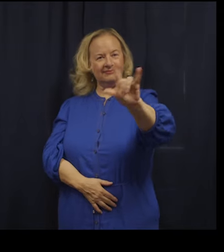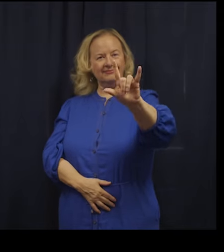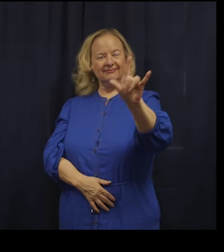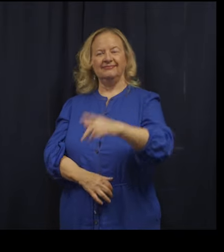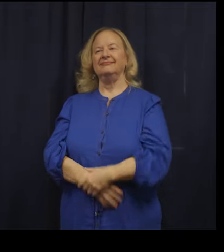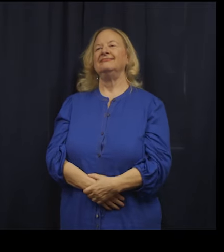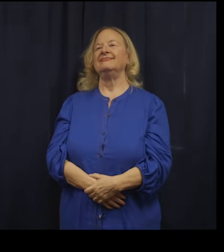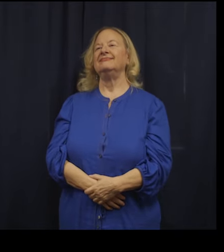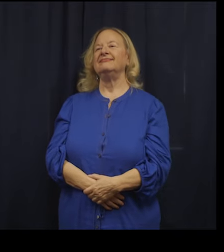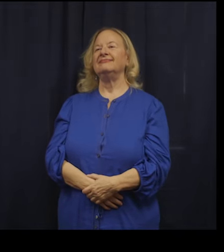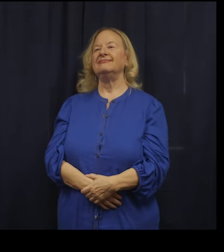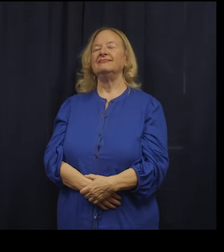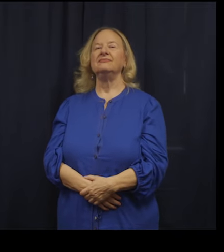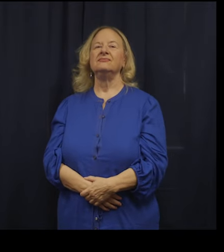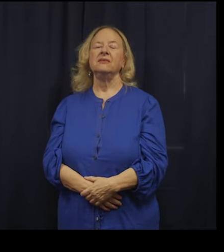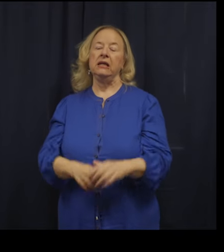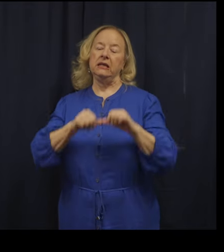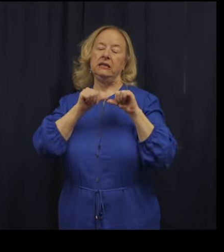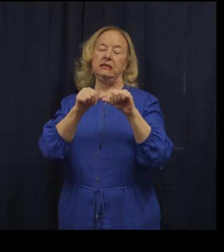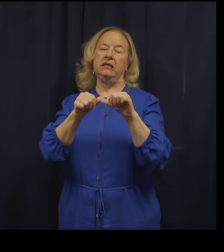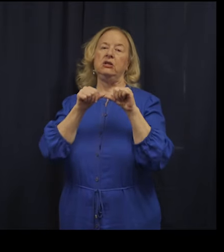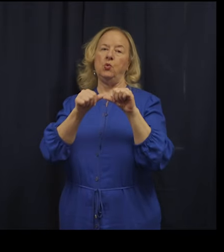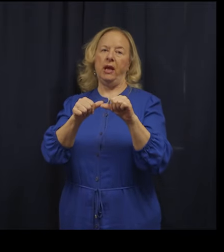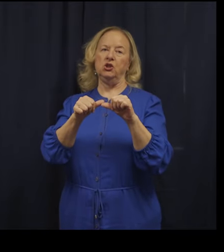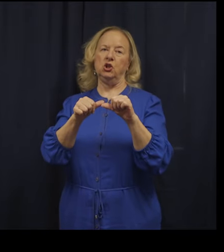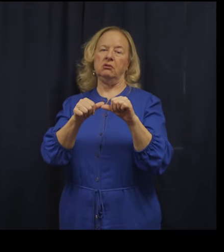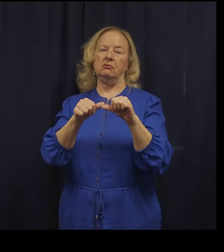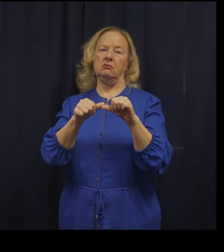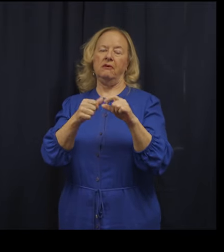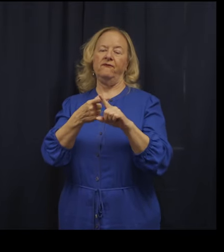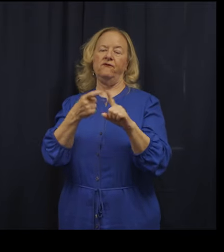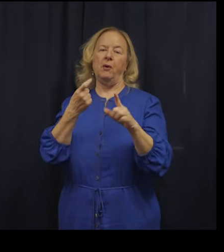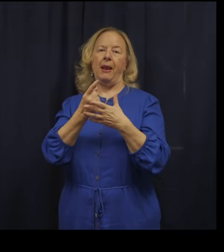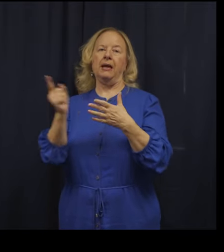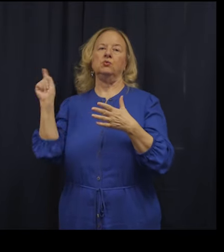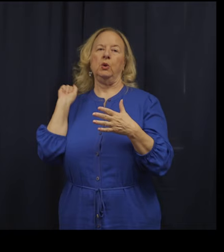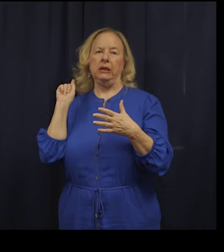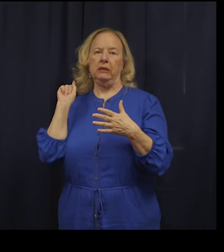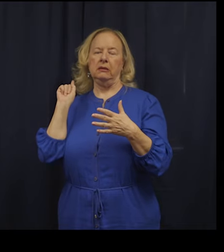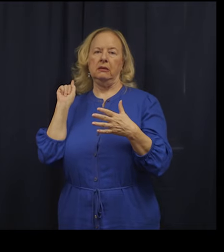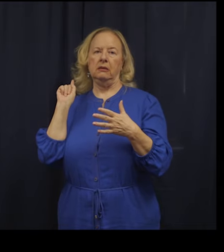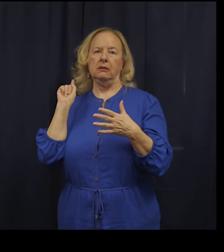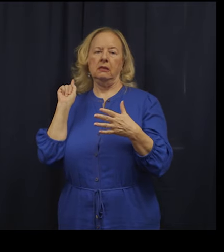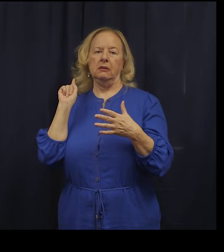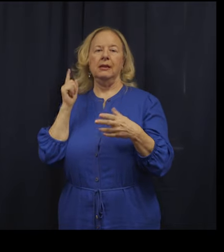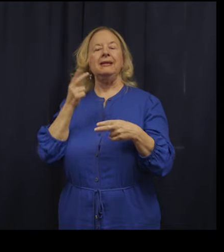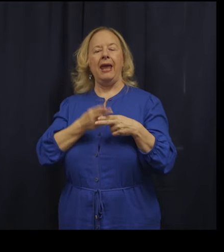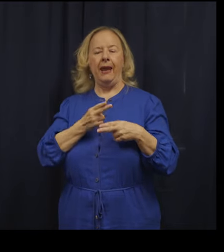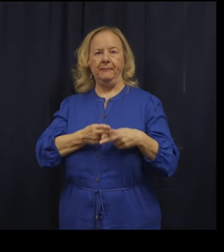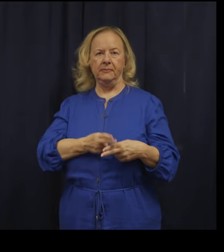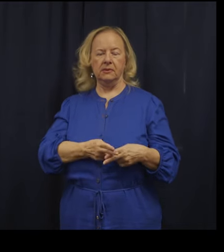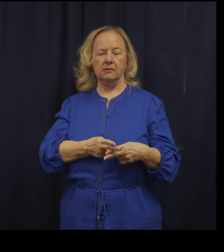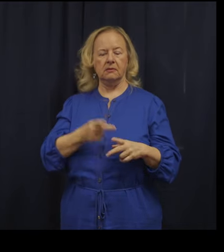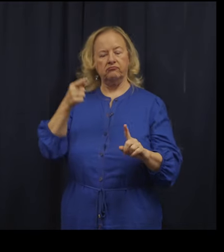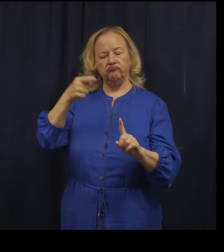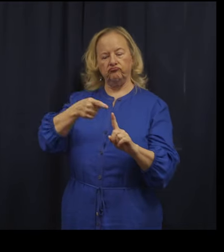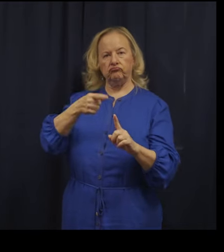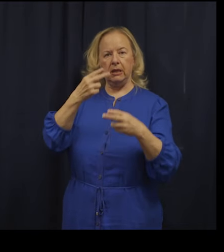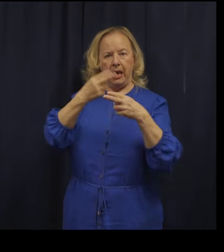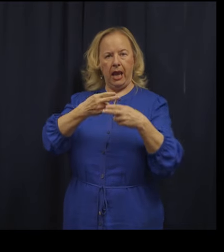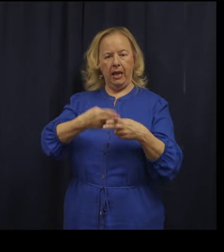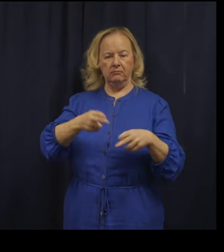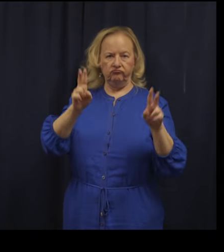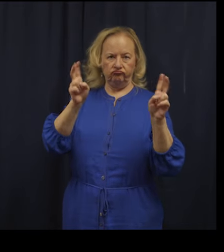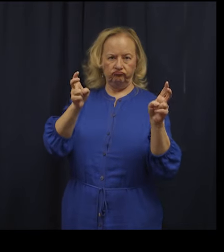All right, this is going to be a kind of a continuation of last week about names. Now,